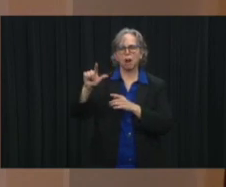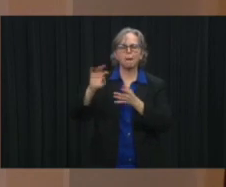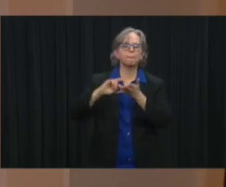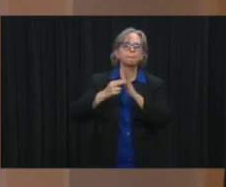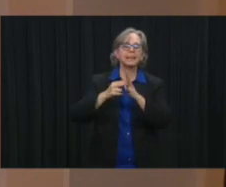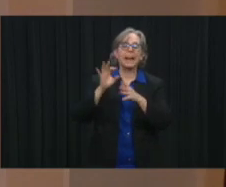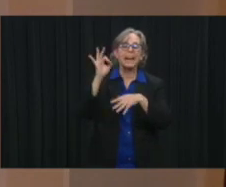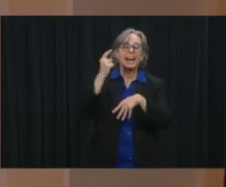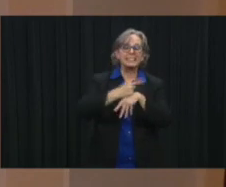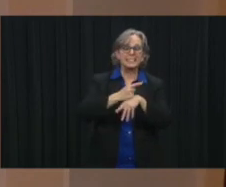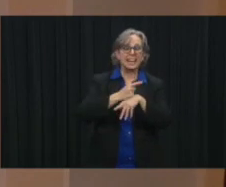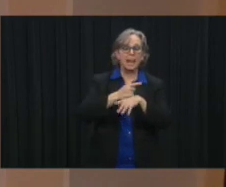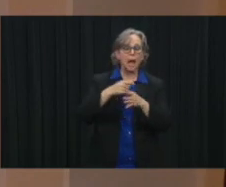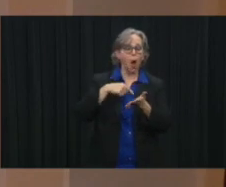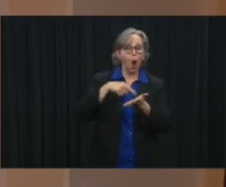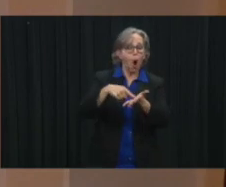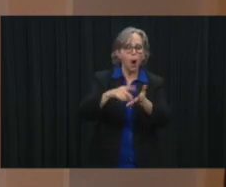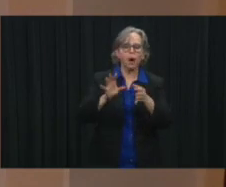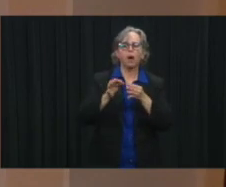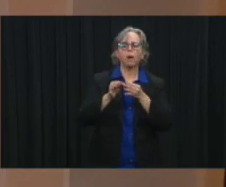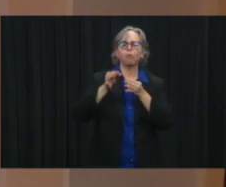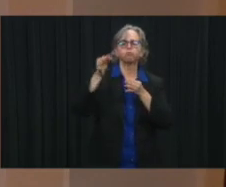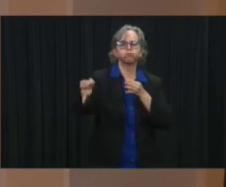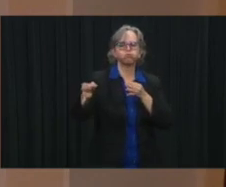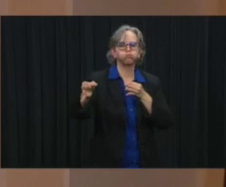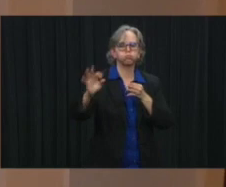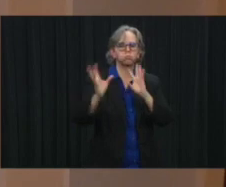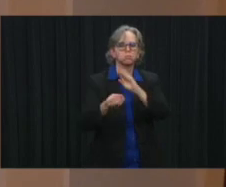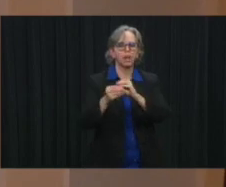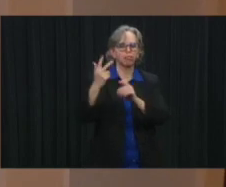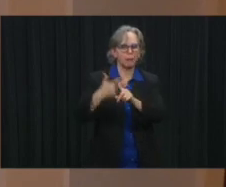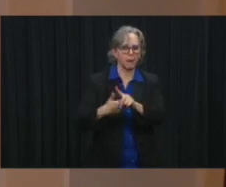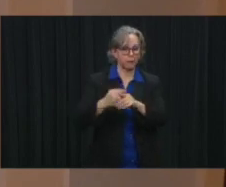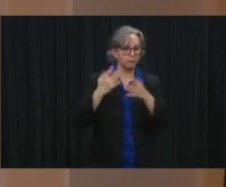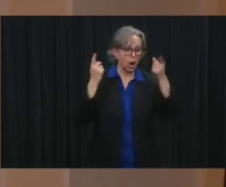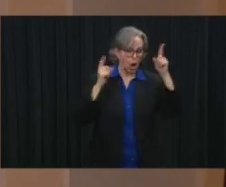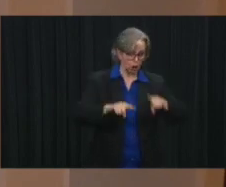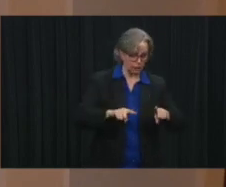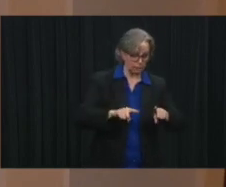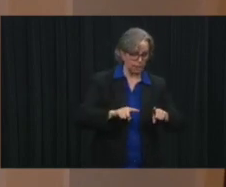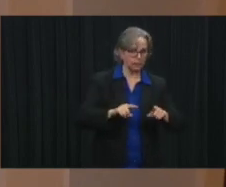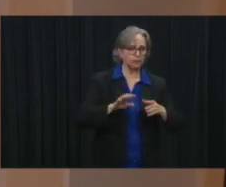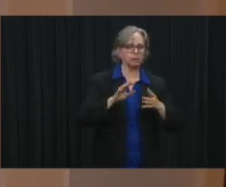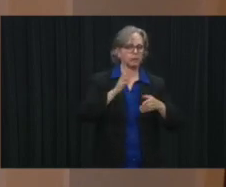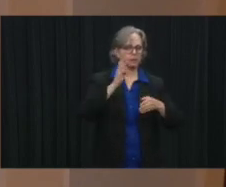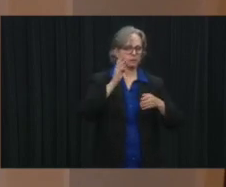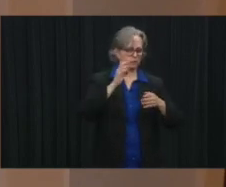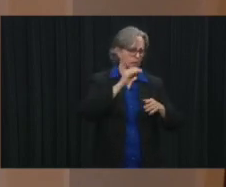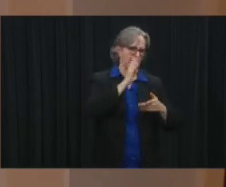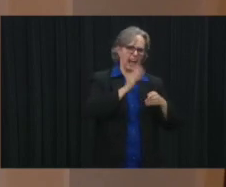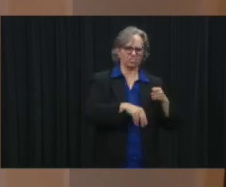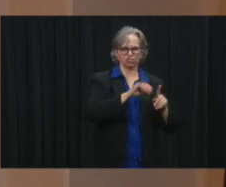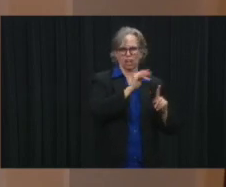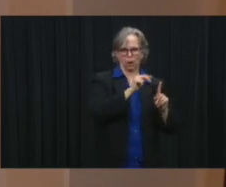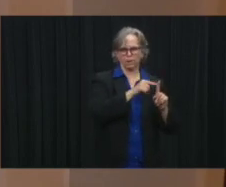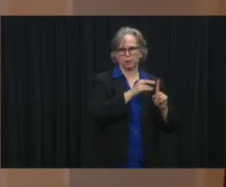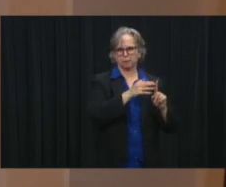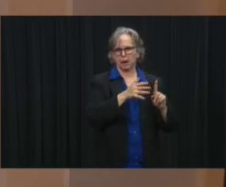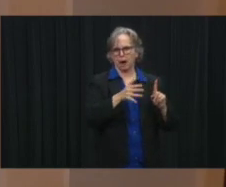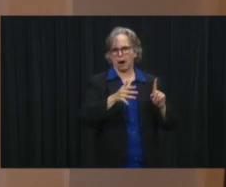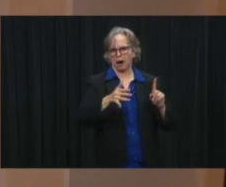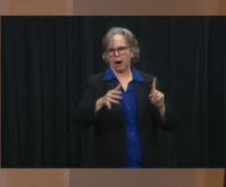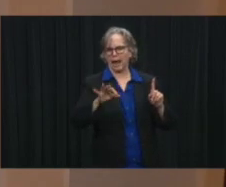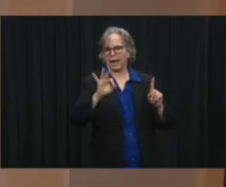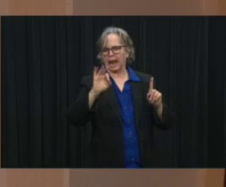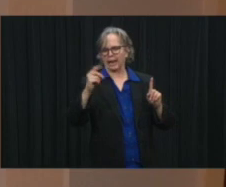of the particular loan agreement. Many banks in Ohio have done this, and that includes principal